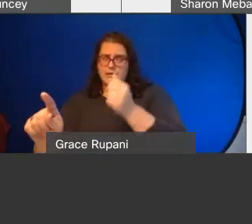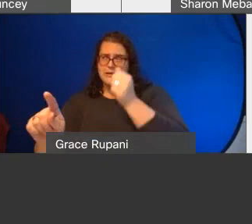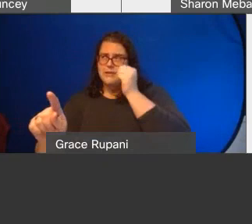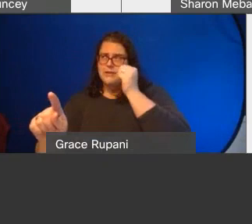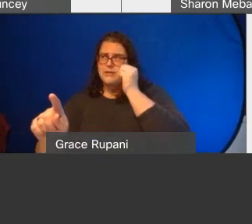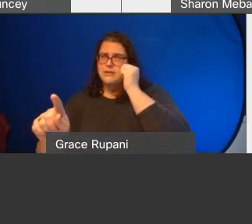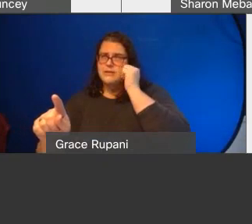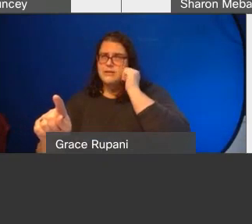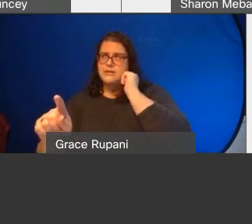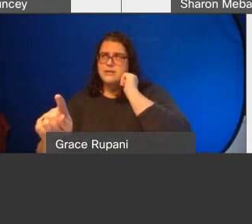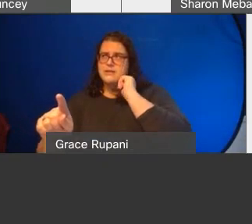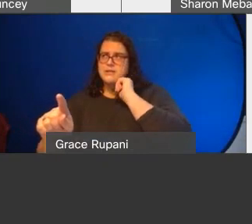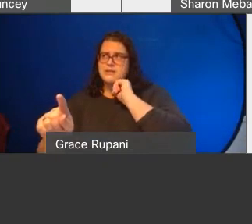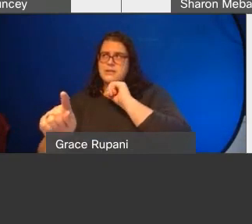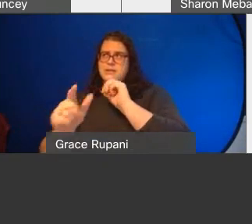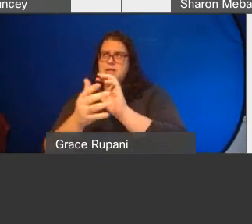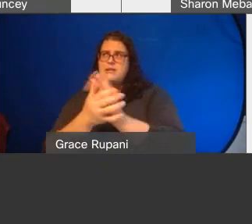the